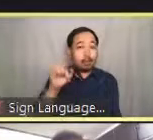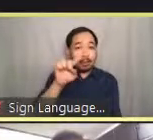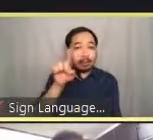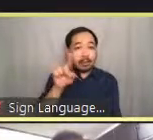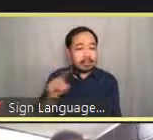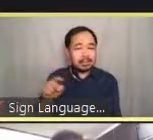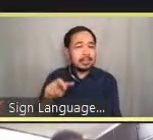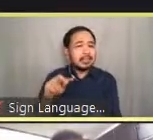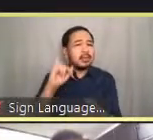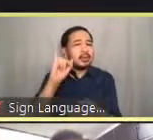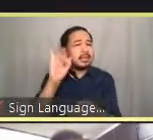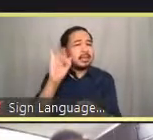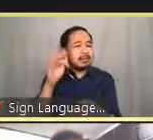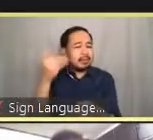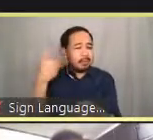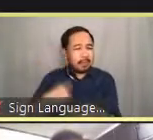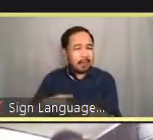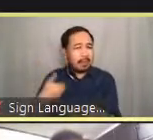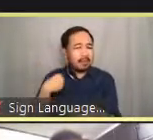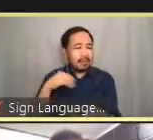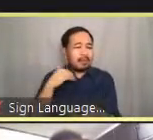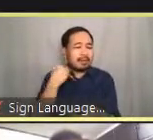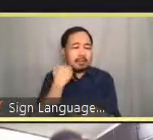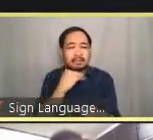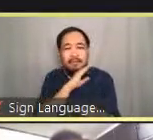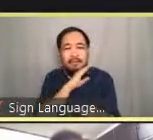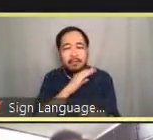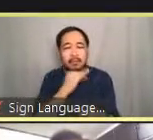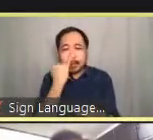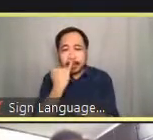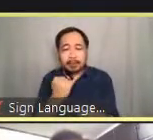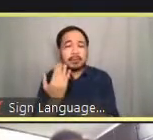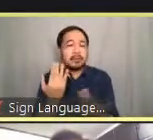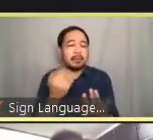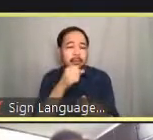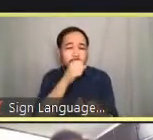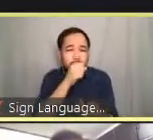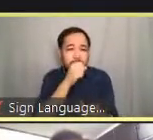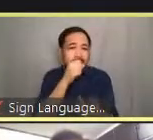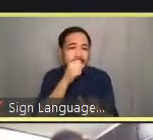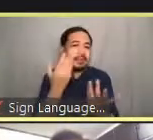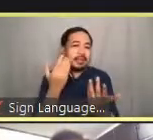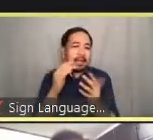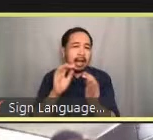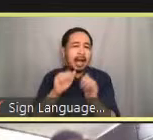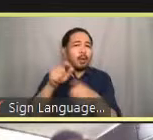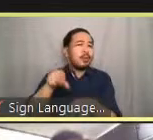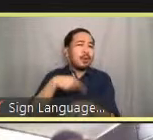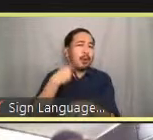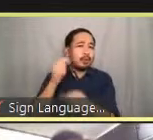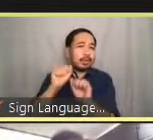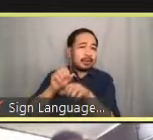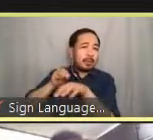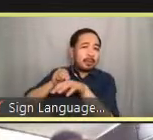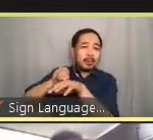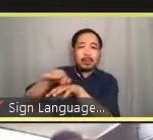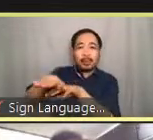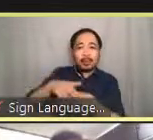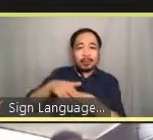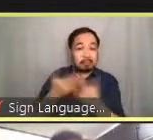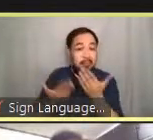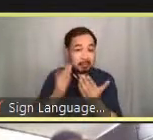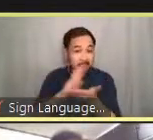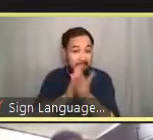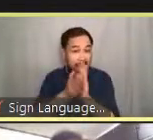have cold? Now, can it lead to pneumonia? Okay. So,